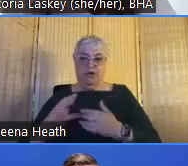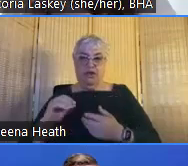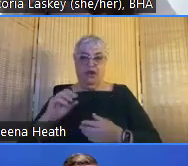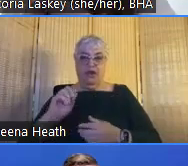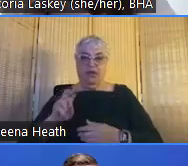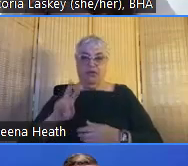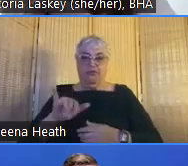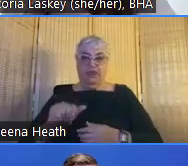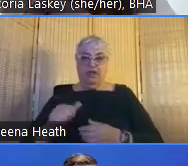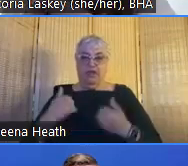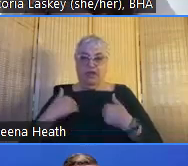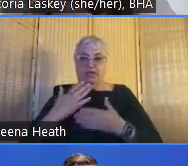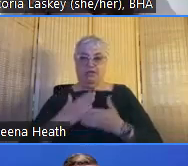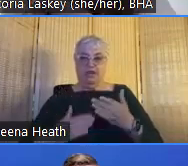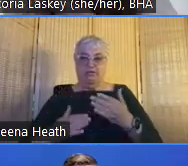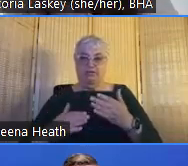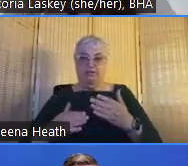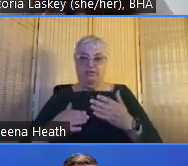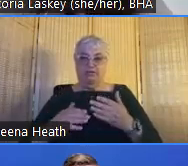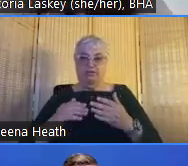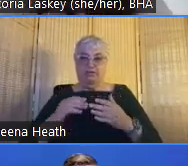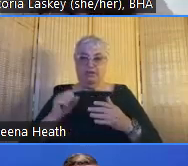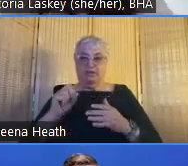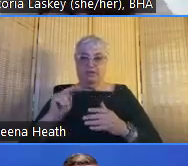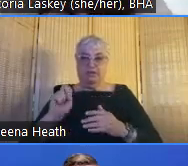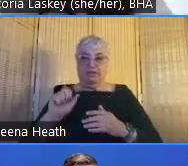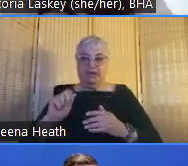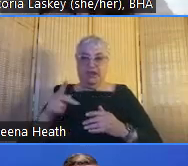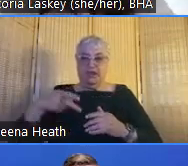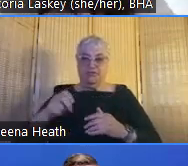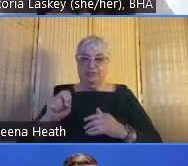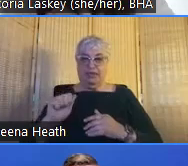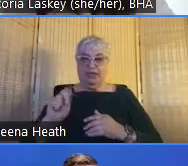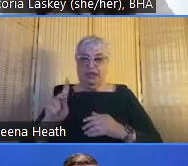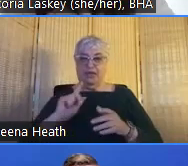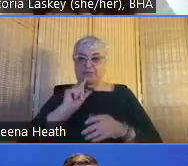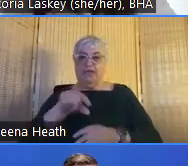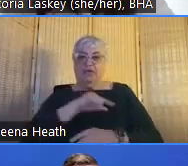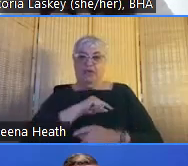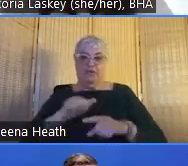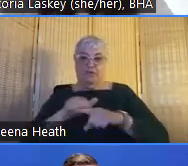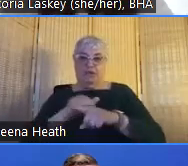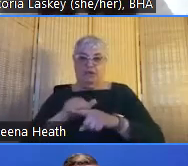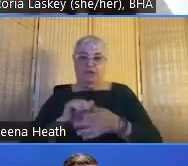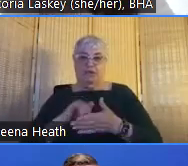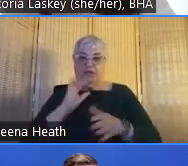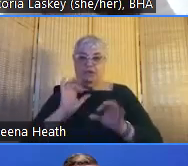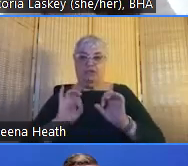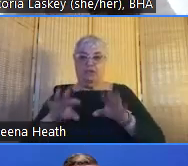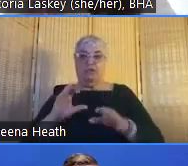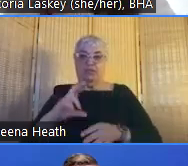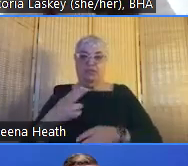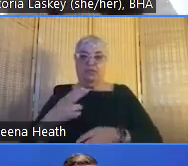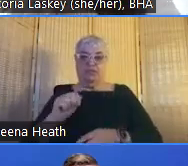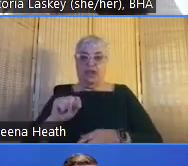Olivia's got some sneak peek proposed rule language around qualified practitioner that she has dropped in the chat.